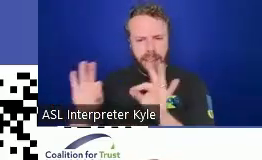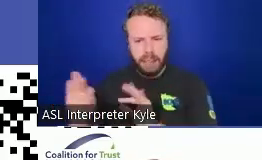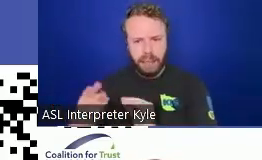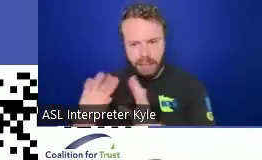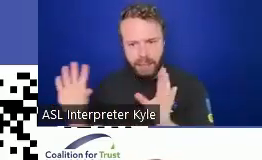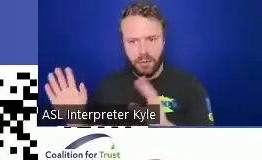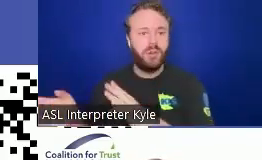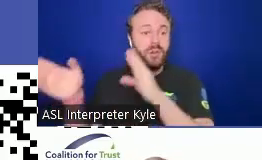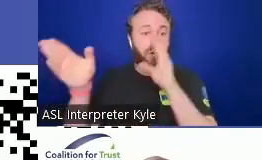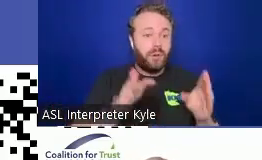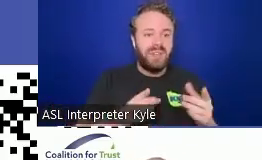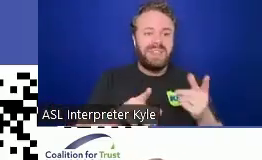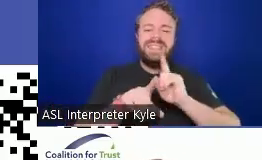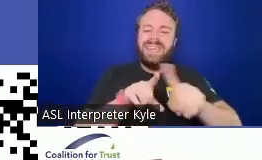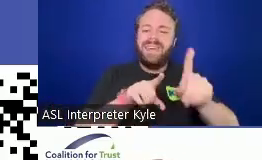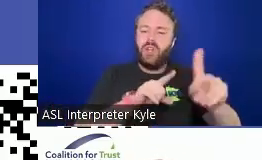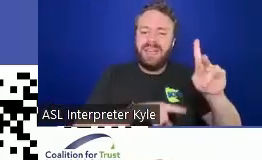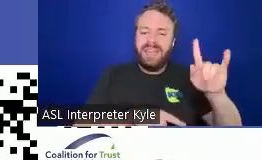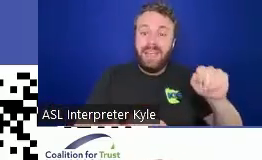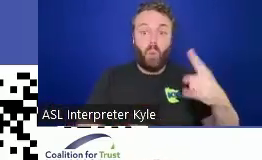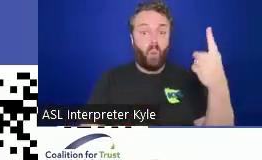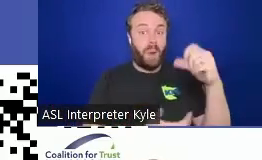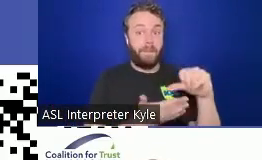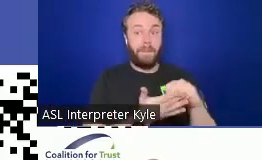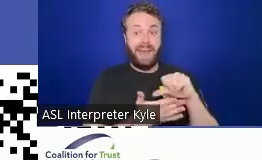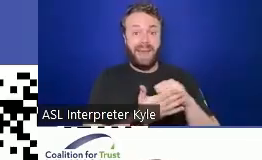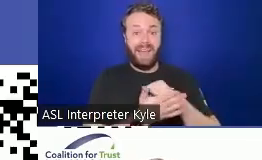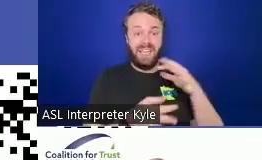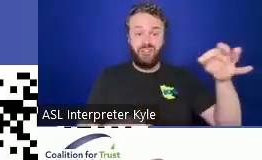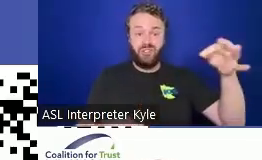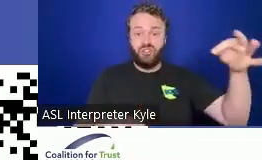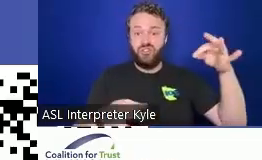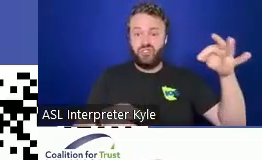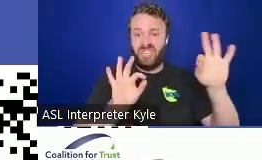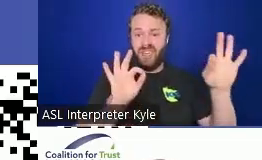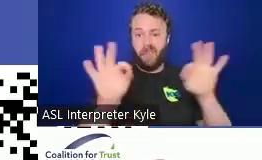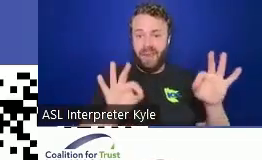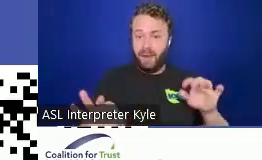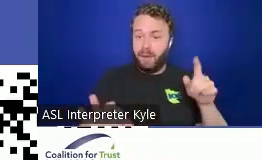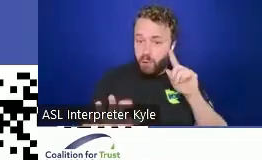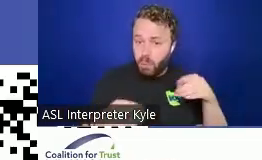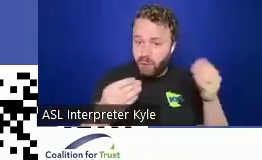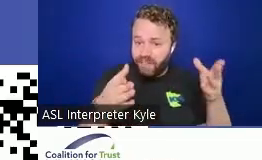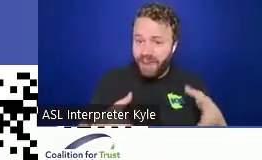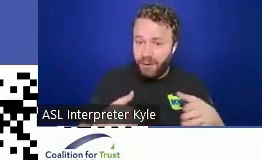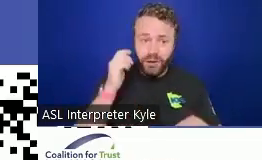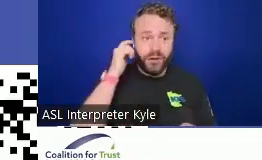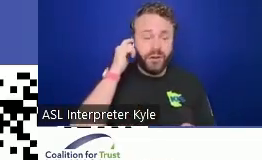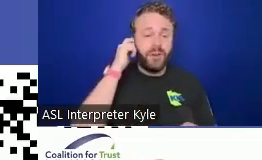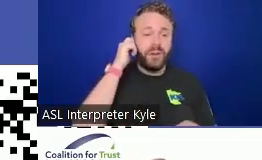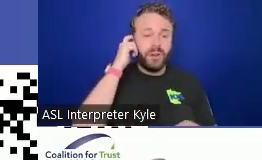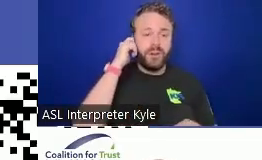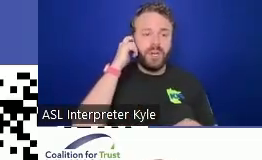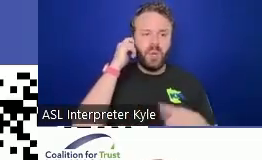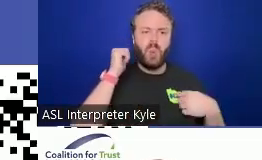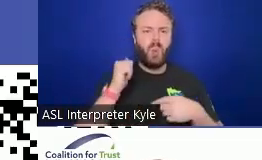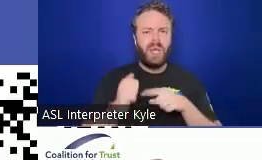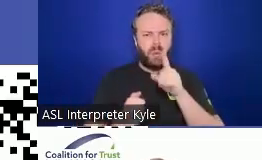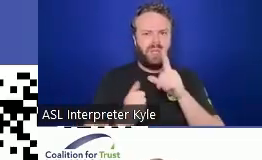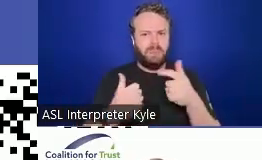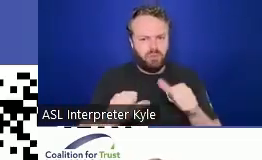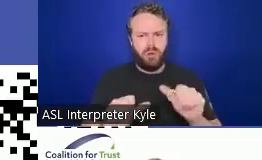and other resources, one-pagers for providers. I know our coalition has been really focused on providing tools